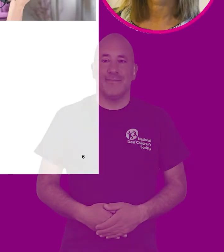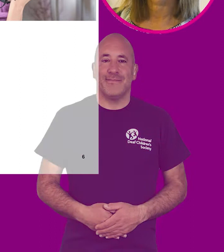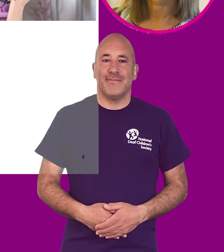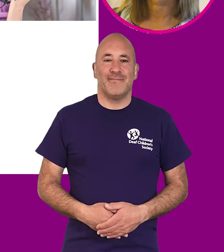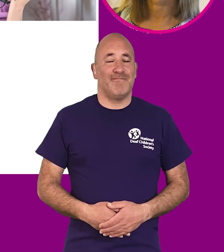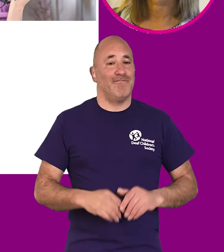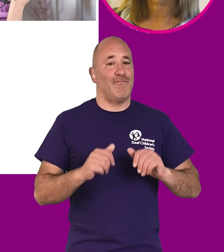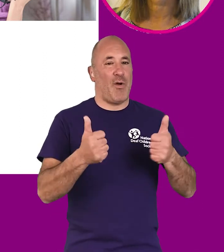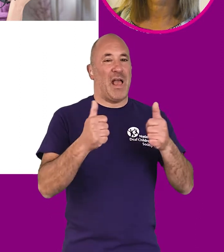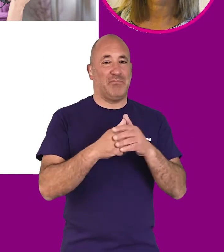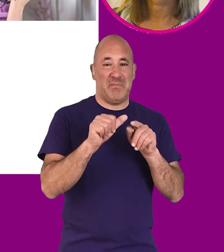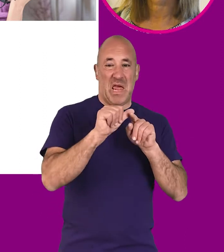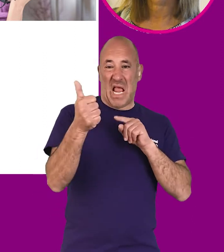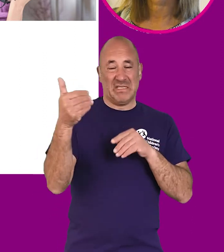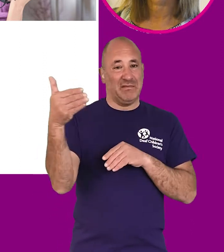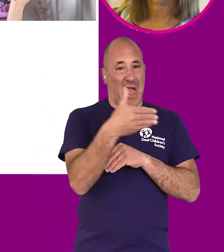Okay.